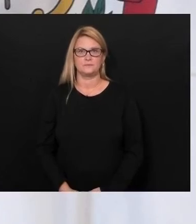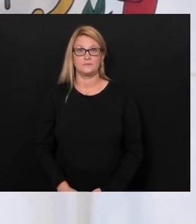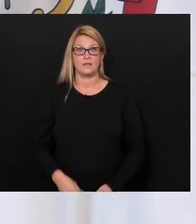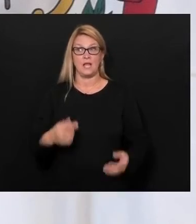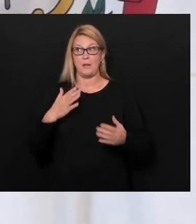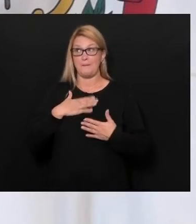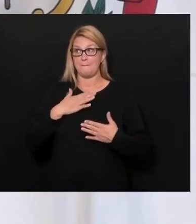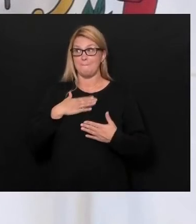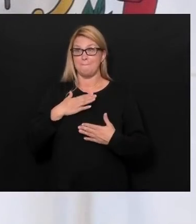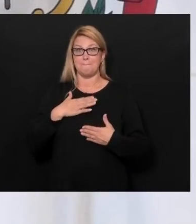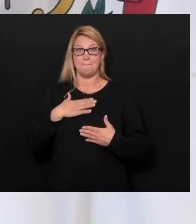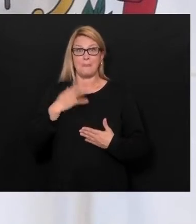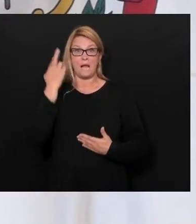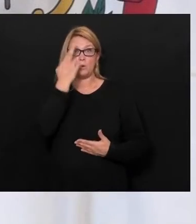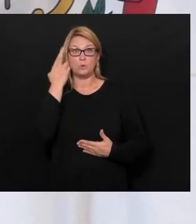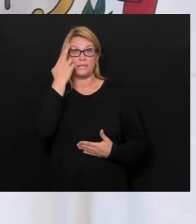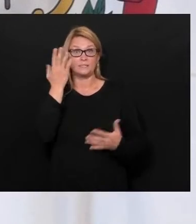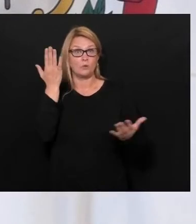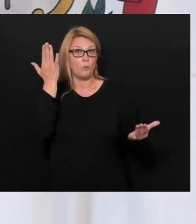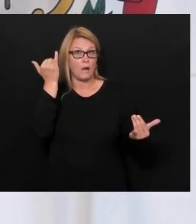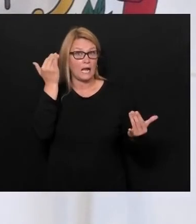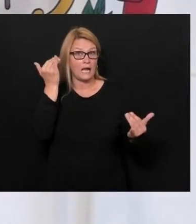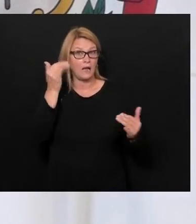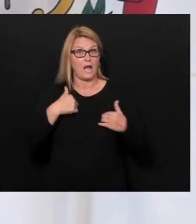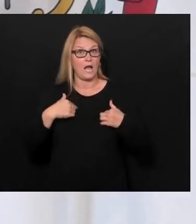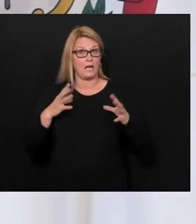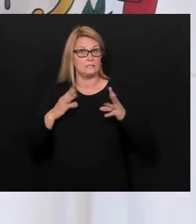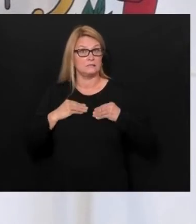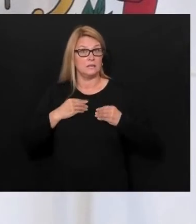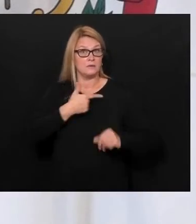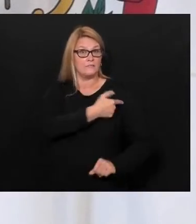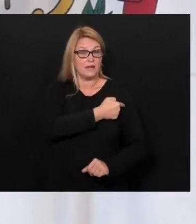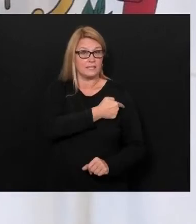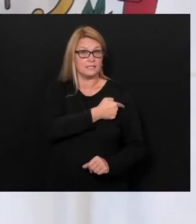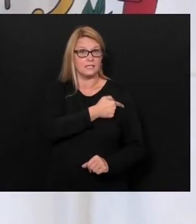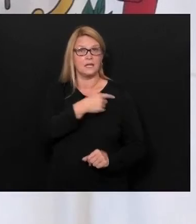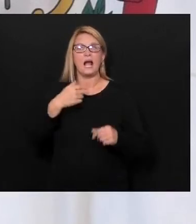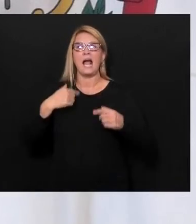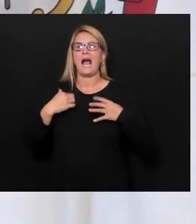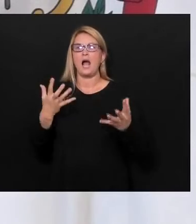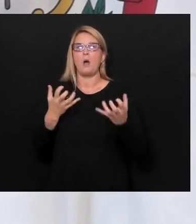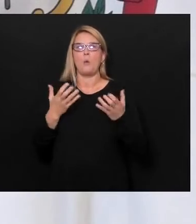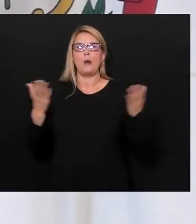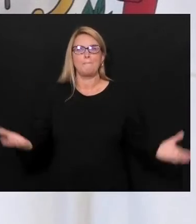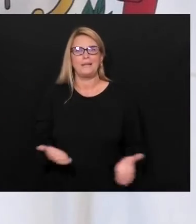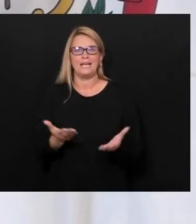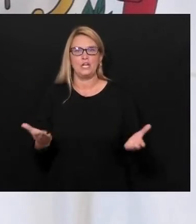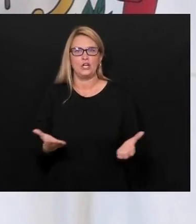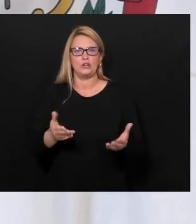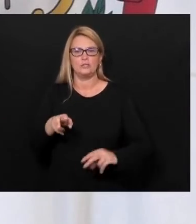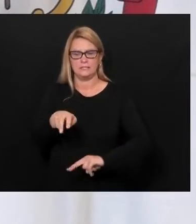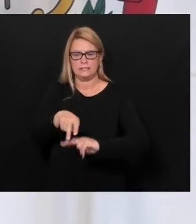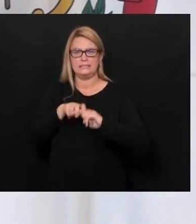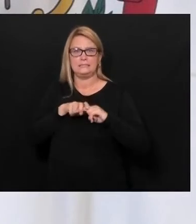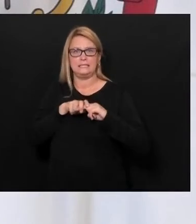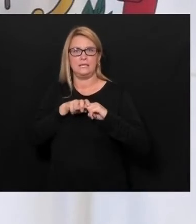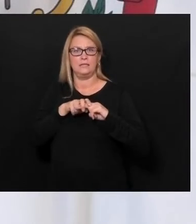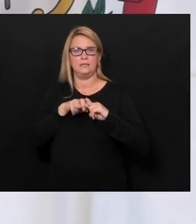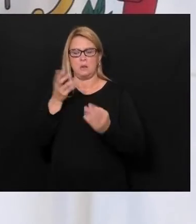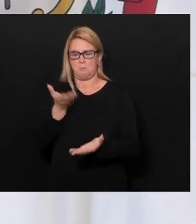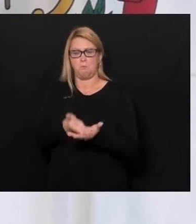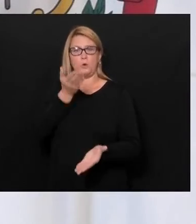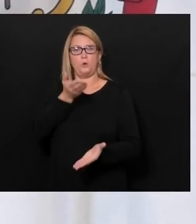different reasons, but the primary reason was really and truly so I could sit with you and let you see if I was willing to